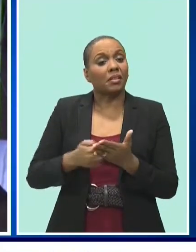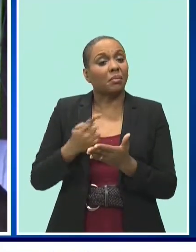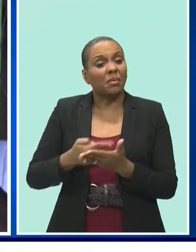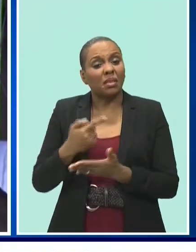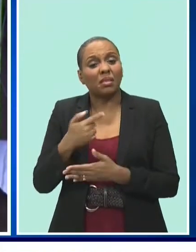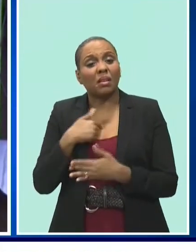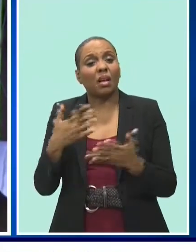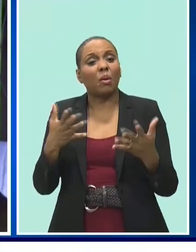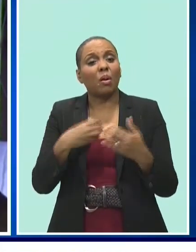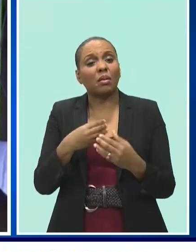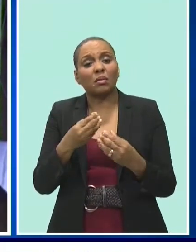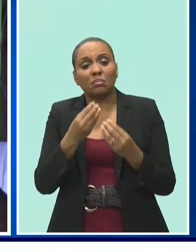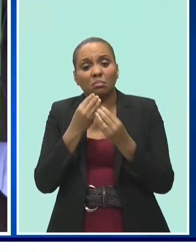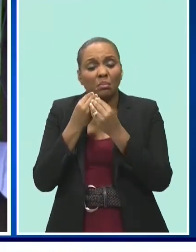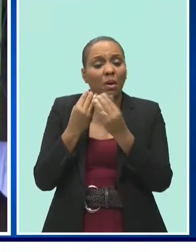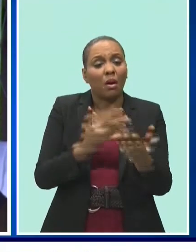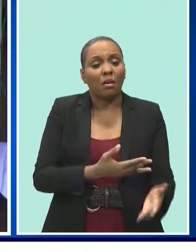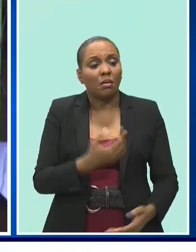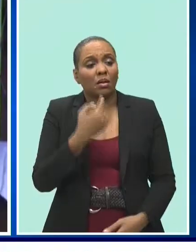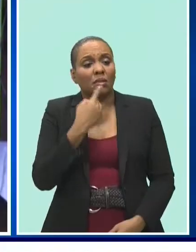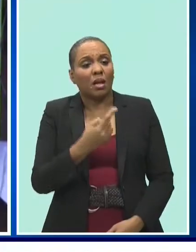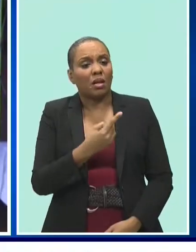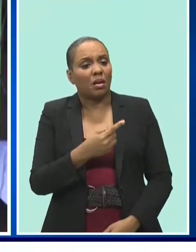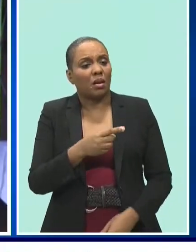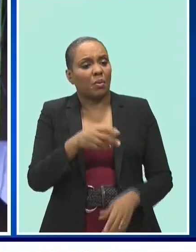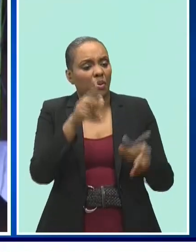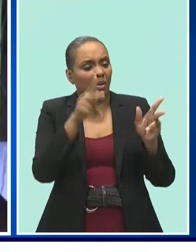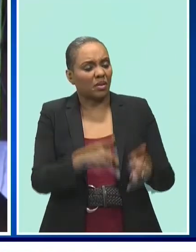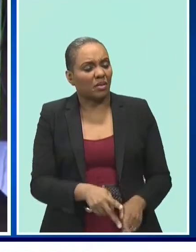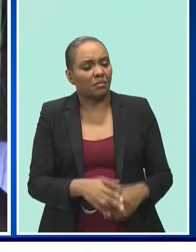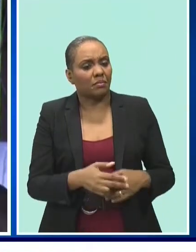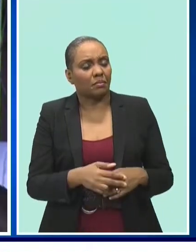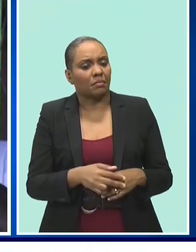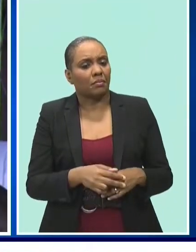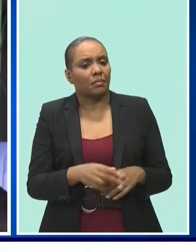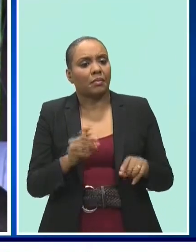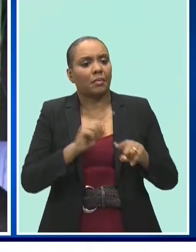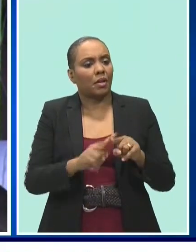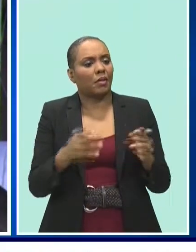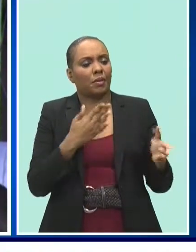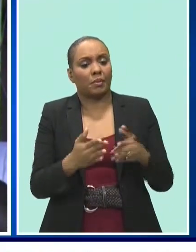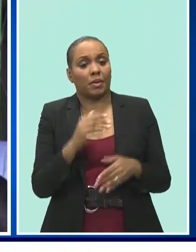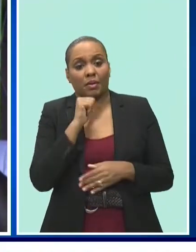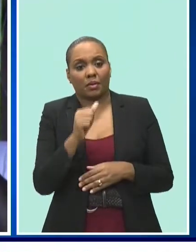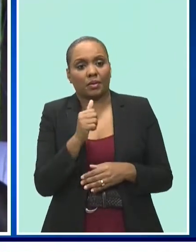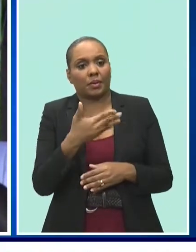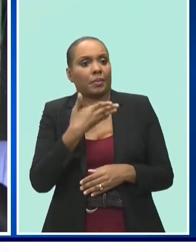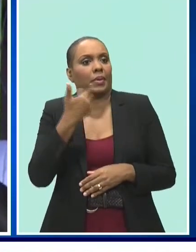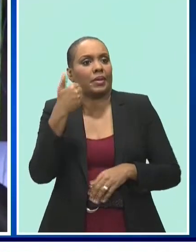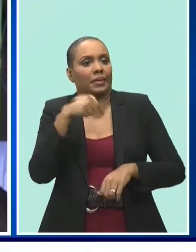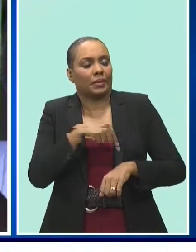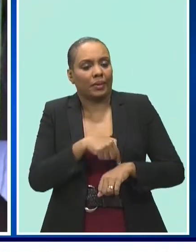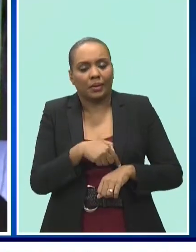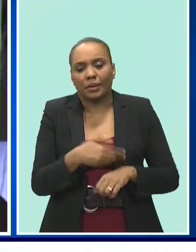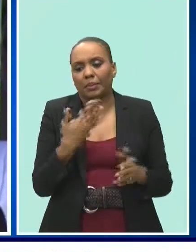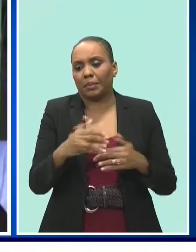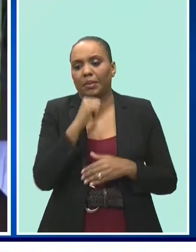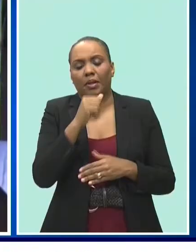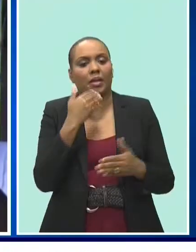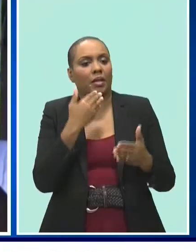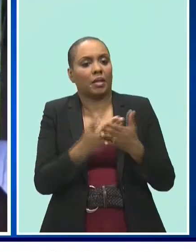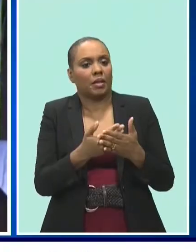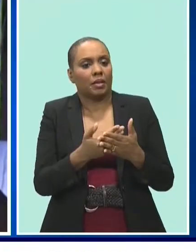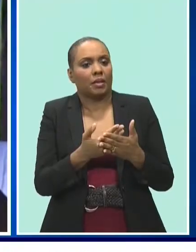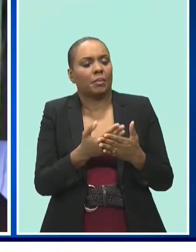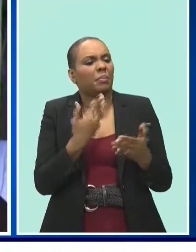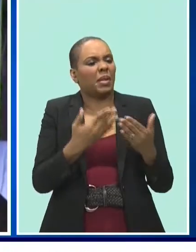a point to get across a player and critique his game, but it may not be best suited for the team environment. It may be a situation where you